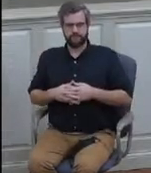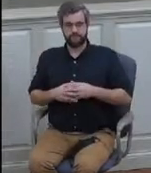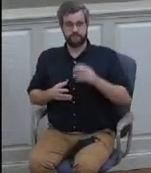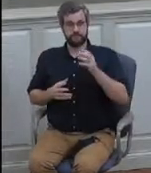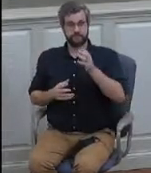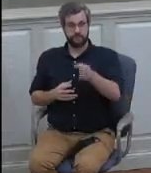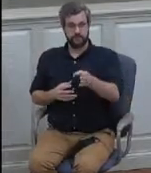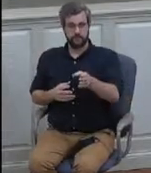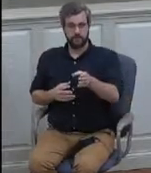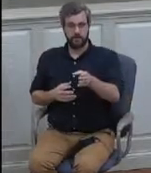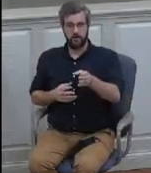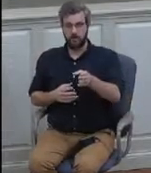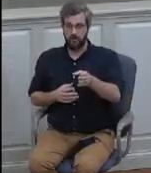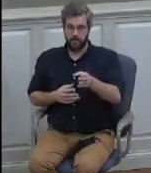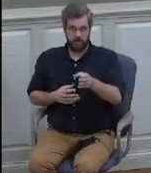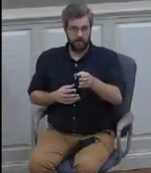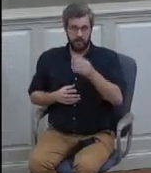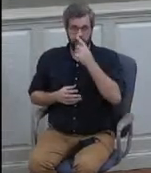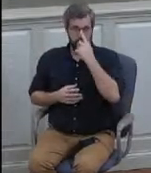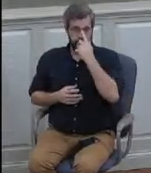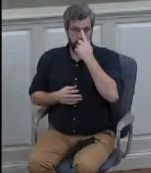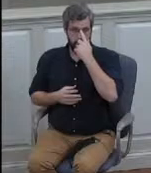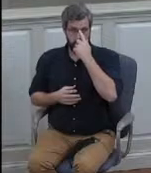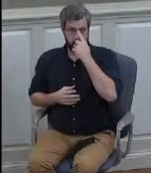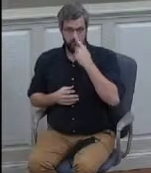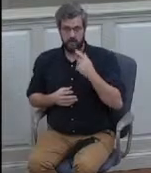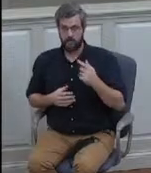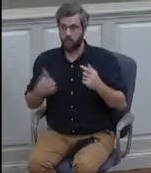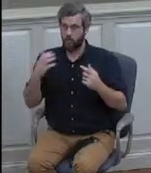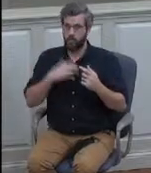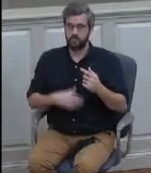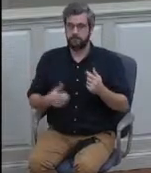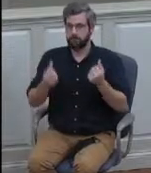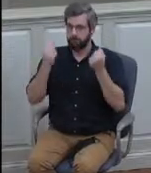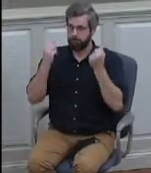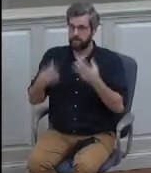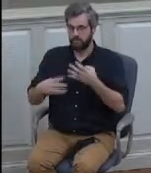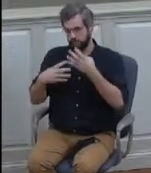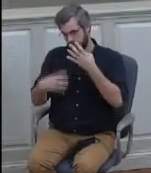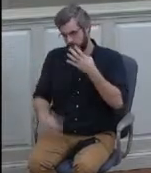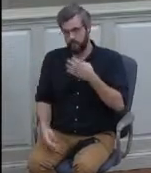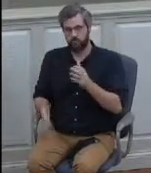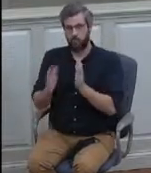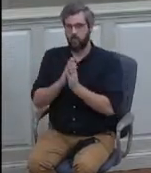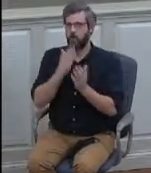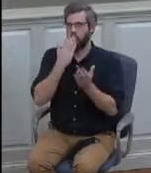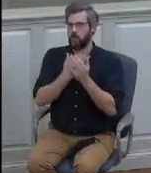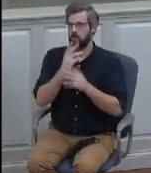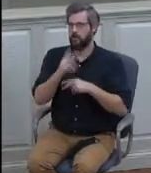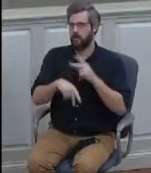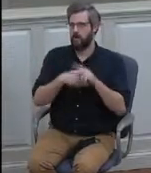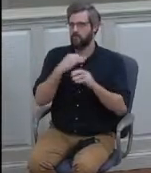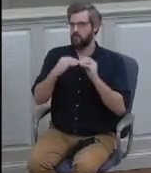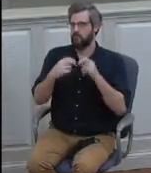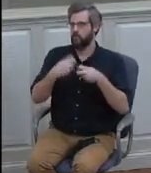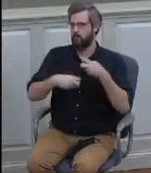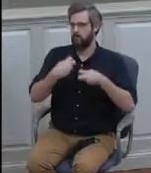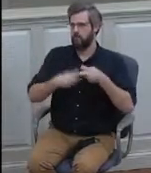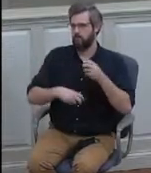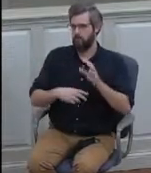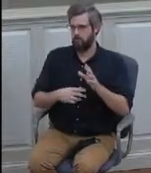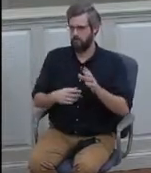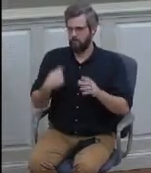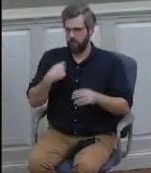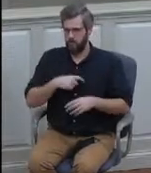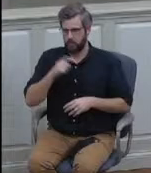that's it would be a great problem for us to have if there were too many requests for us to fix. That's right. Yeah. That would right. be a good problem right. to have. Right. Because that, okay. you know, that yeah. we need